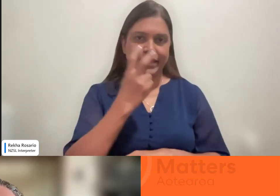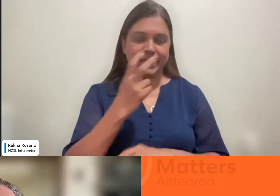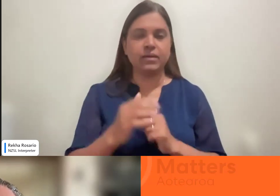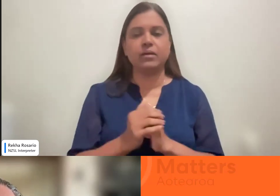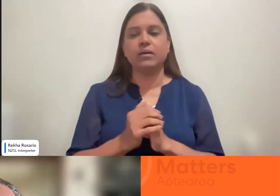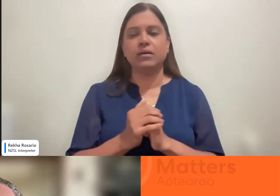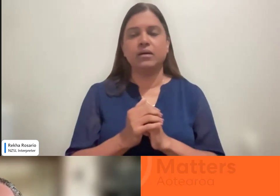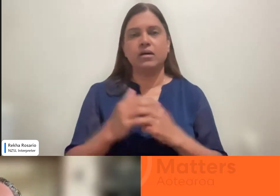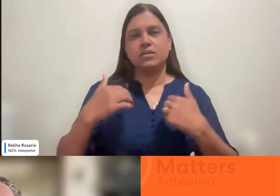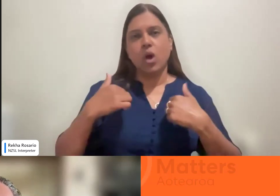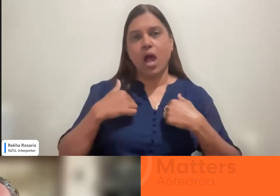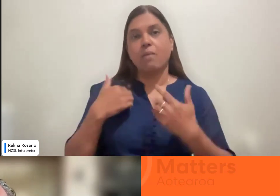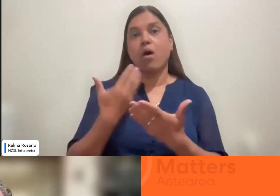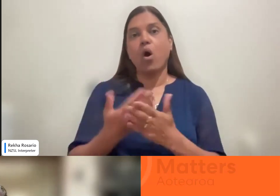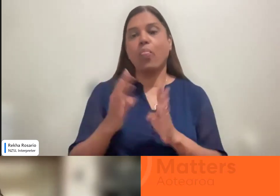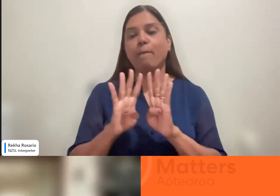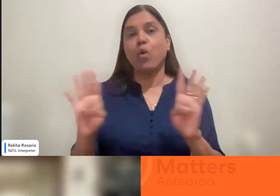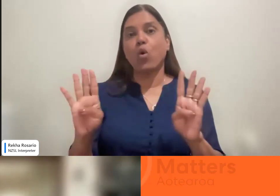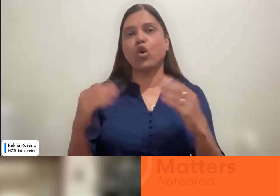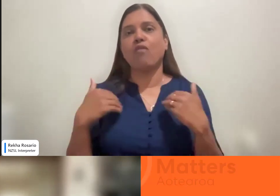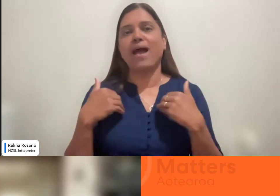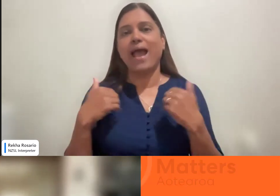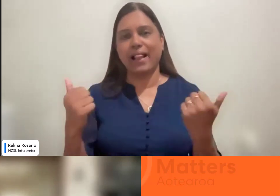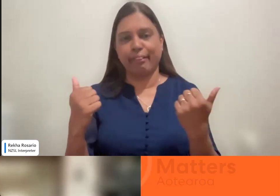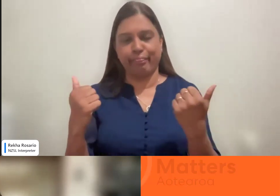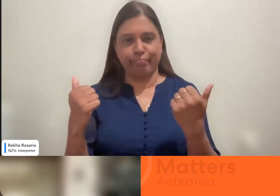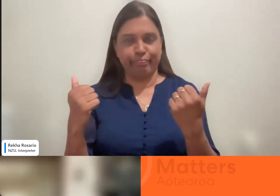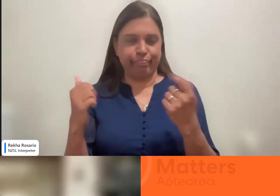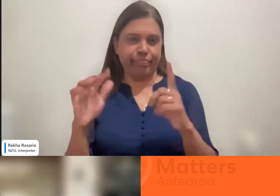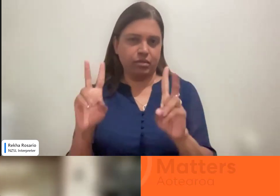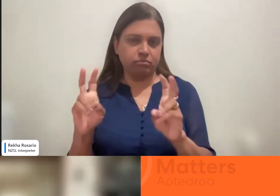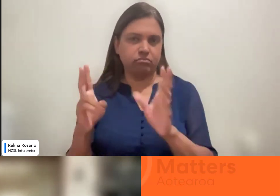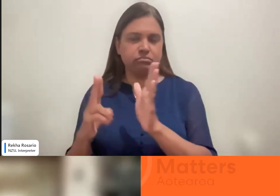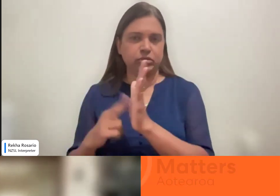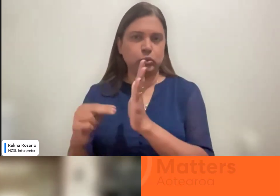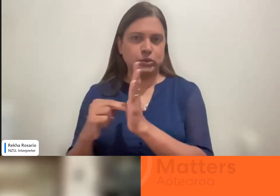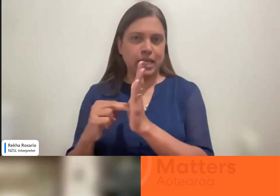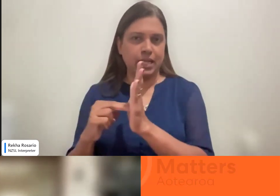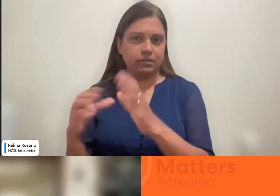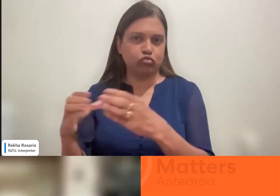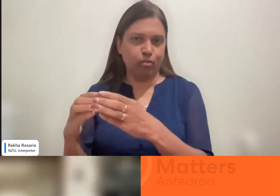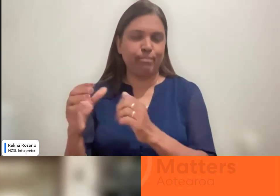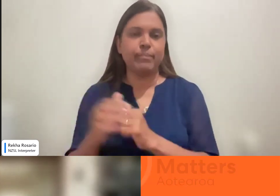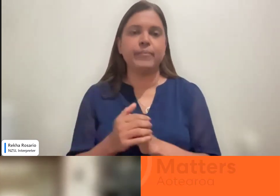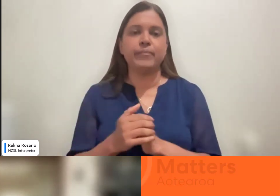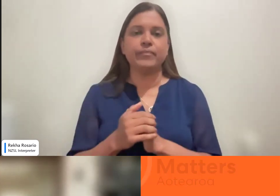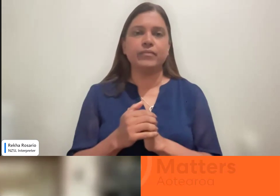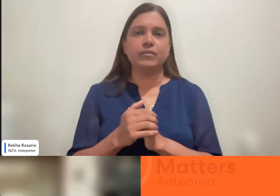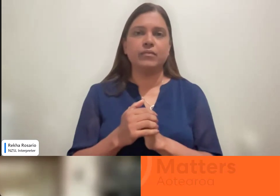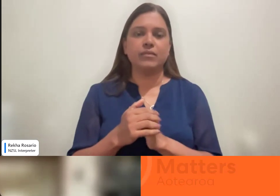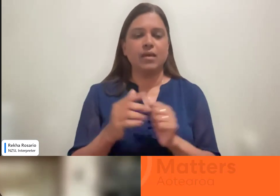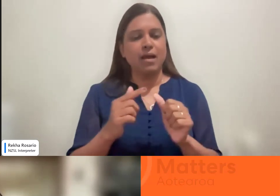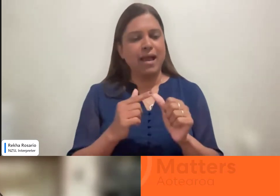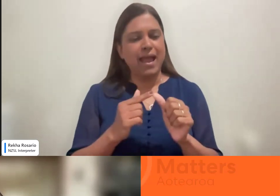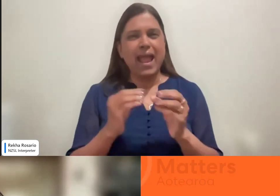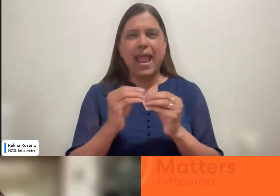sector. So I'm on the board of Health Informatics New Zealand. So ableism isn't a term that often gets put with digital out in the world,